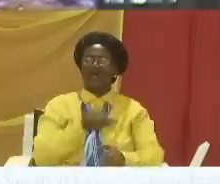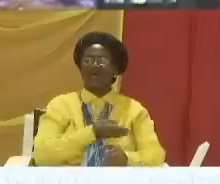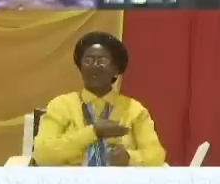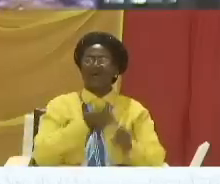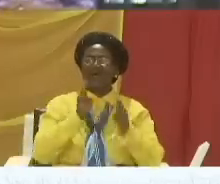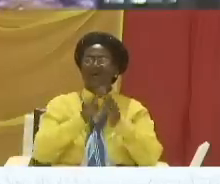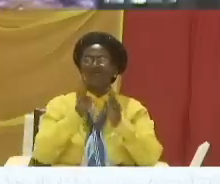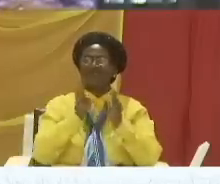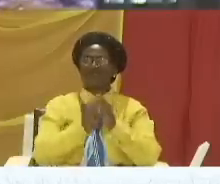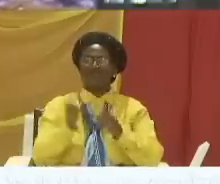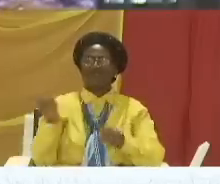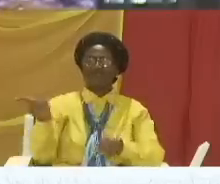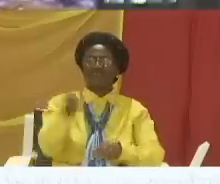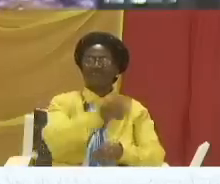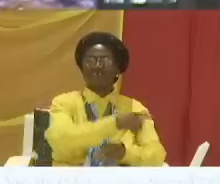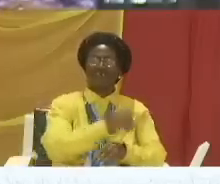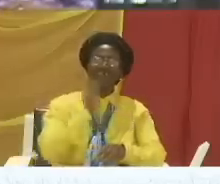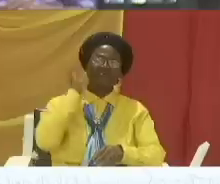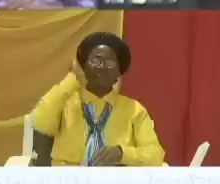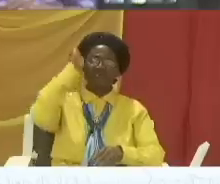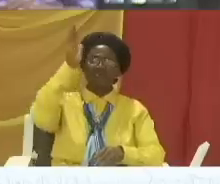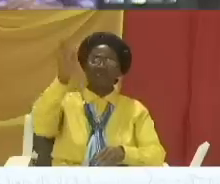you have seen